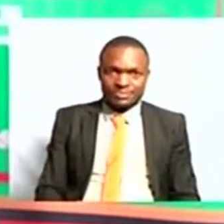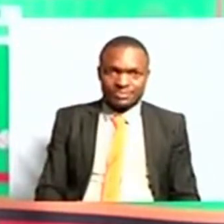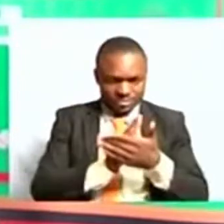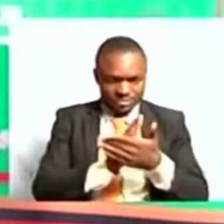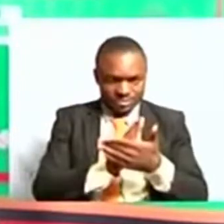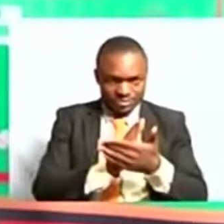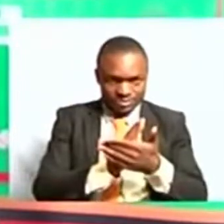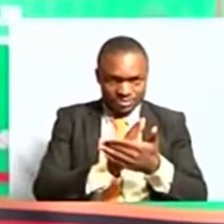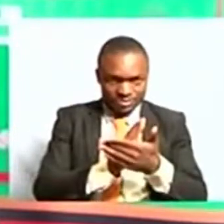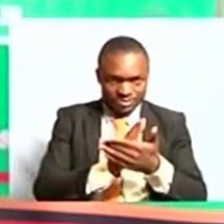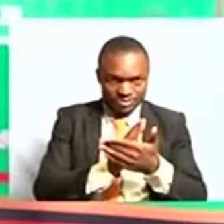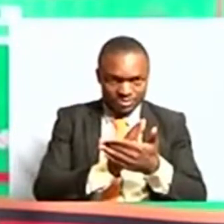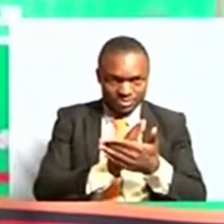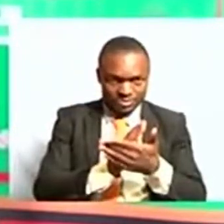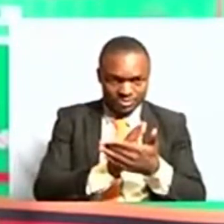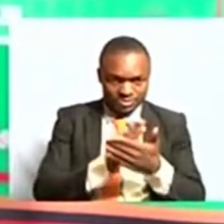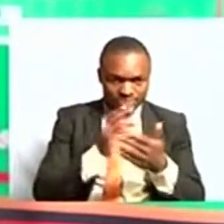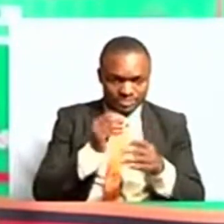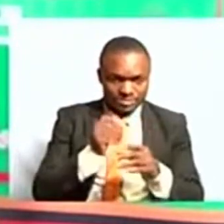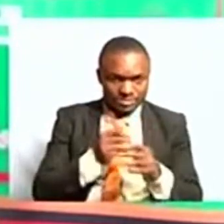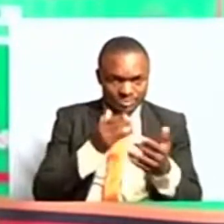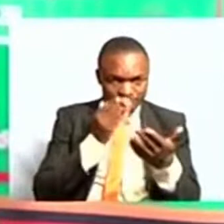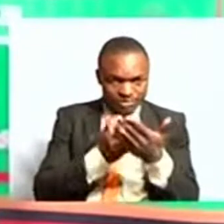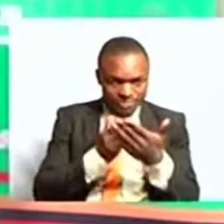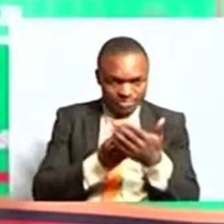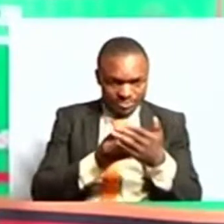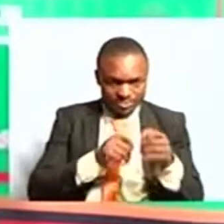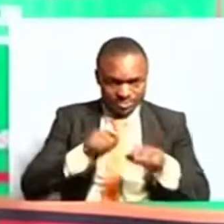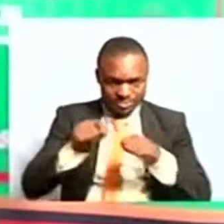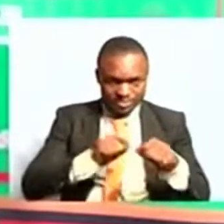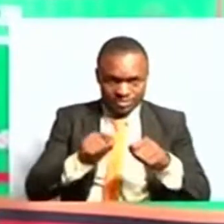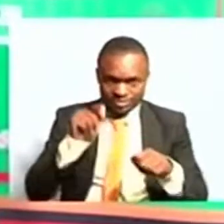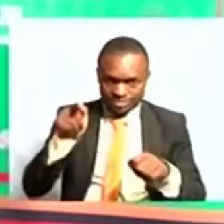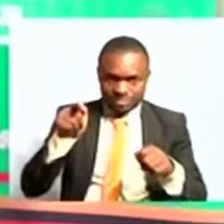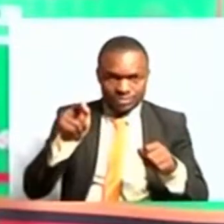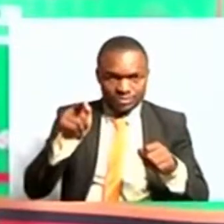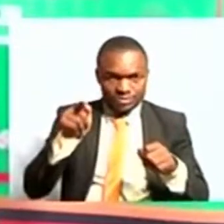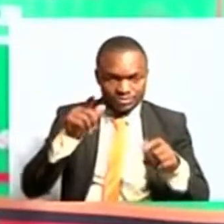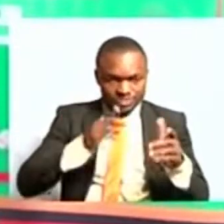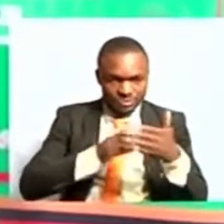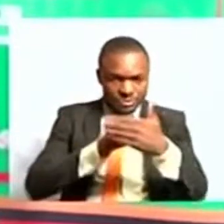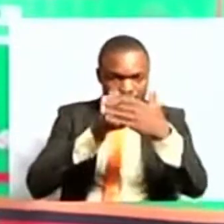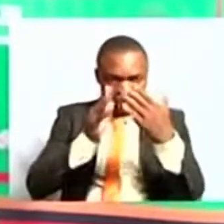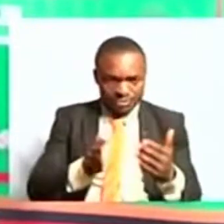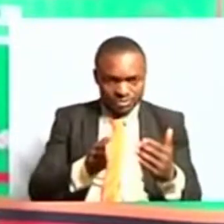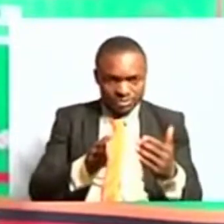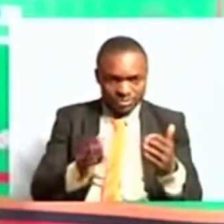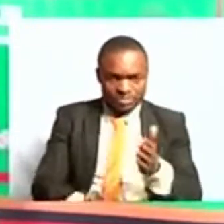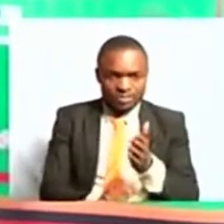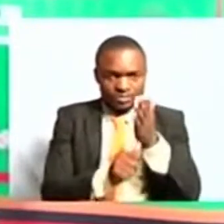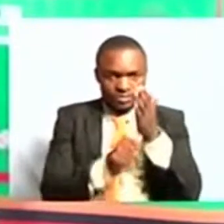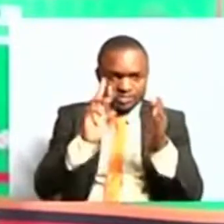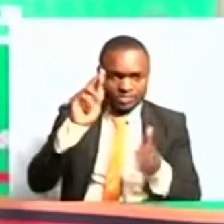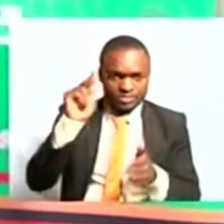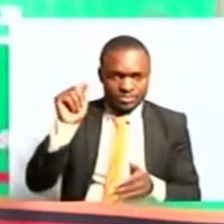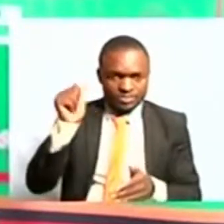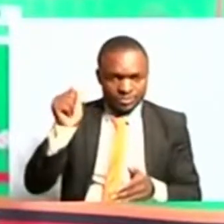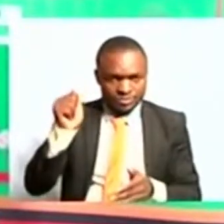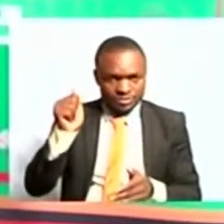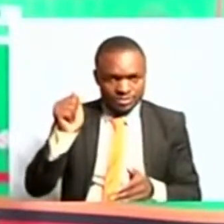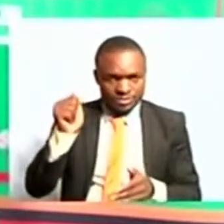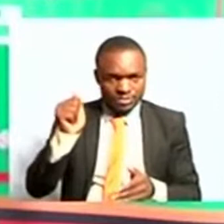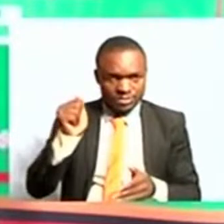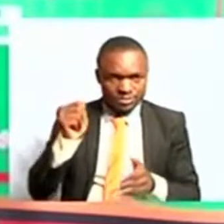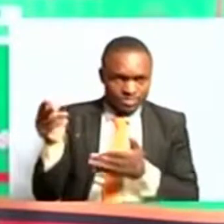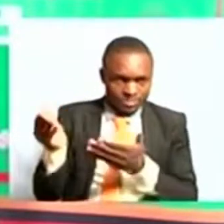agencies to spearhead this, but of course locally you are the lead agency that is spearheading the commemoration of this very